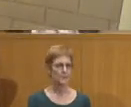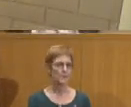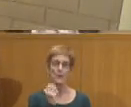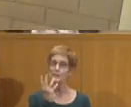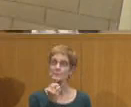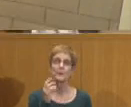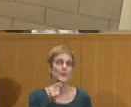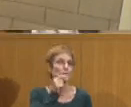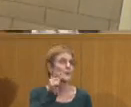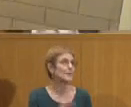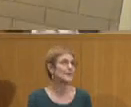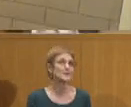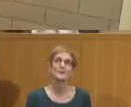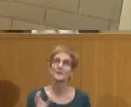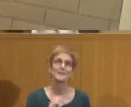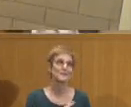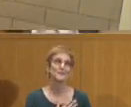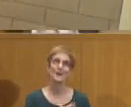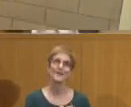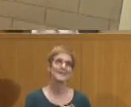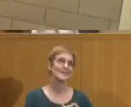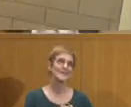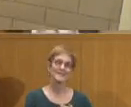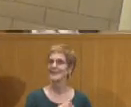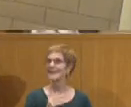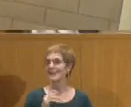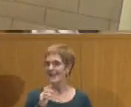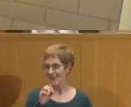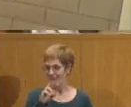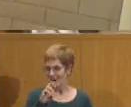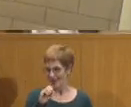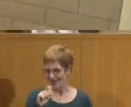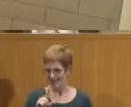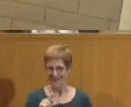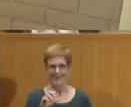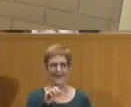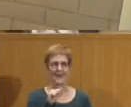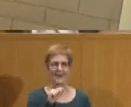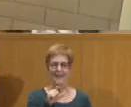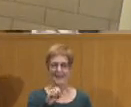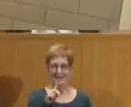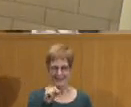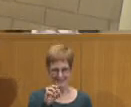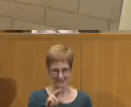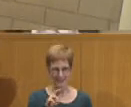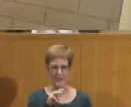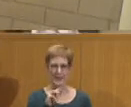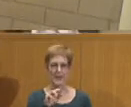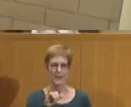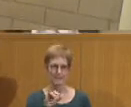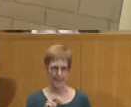7,806 votes. For City Council District 7, Ed Driggs, elected